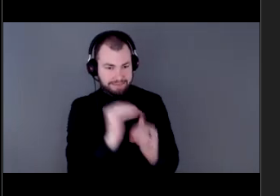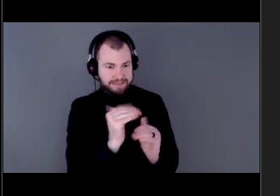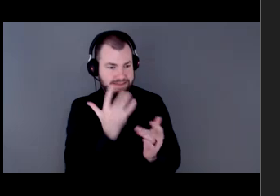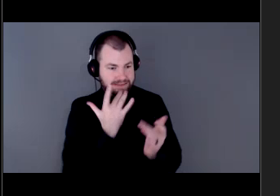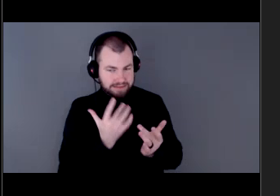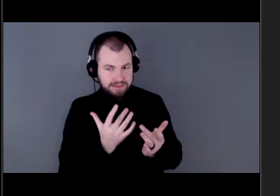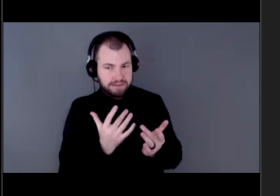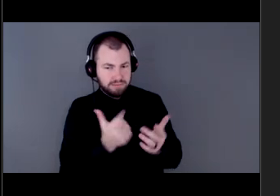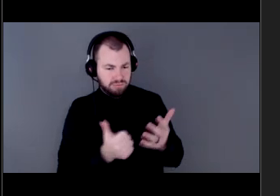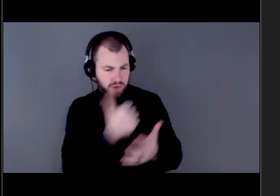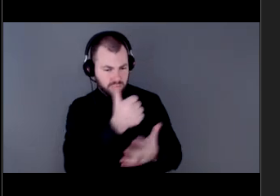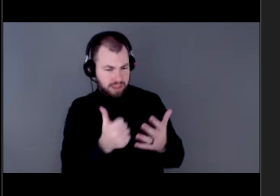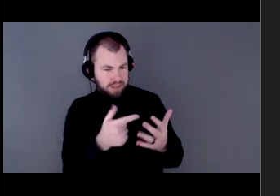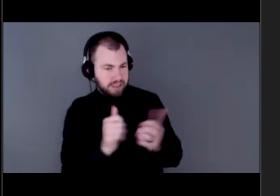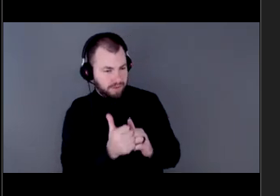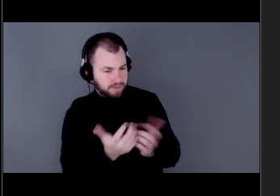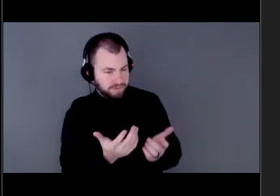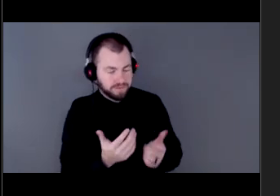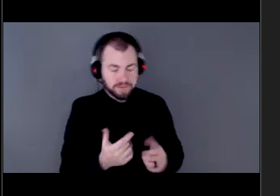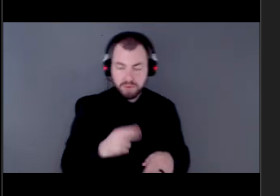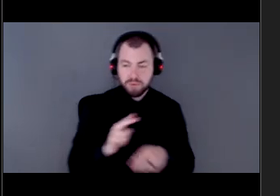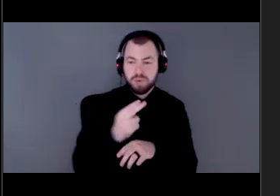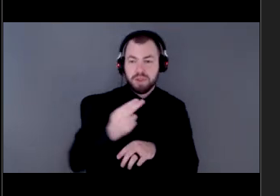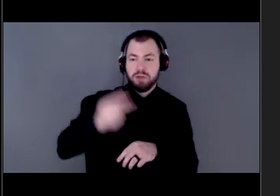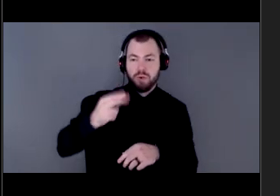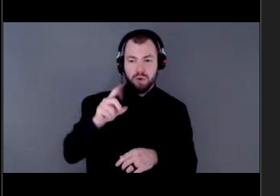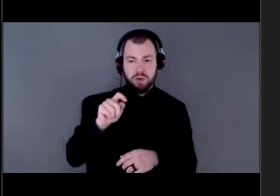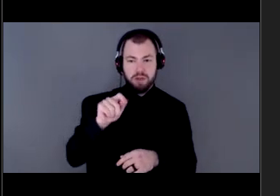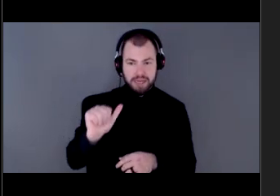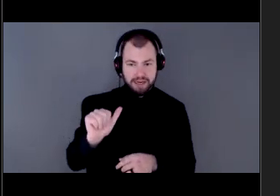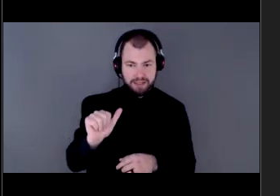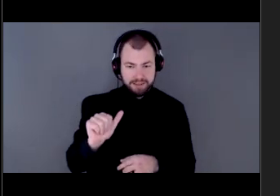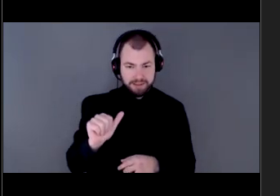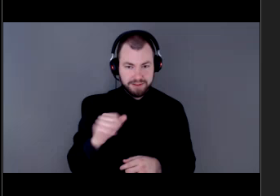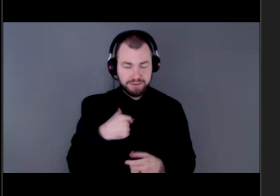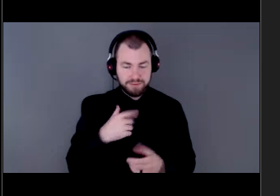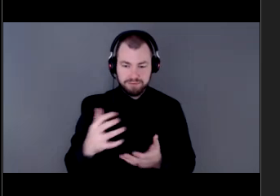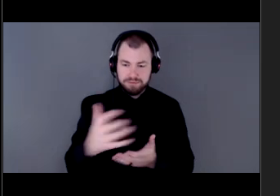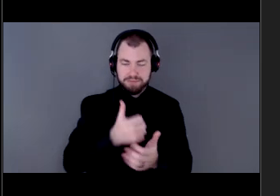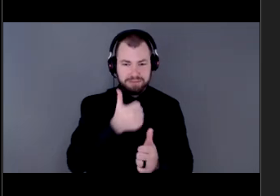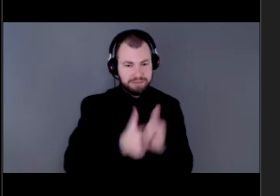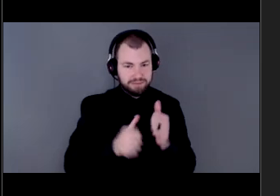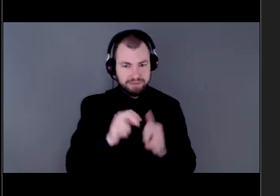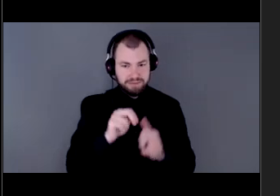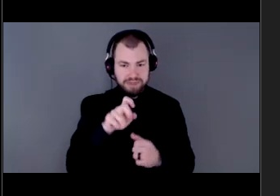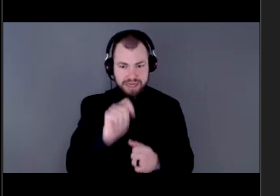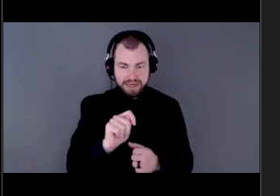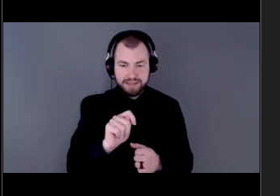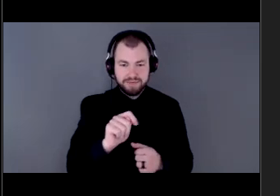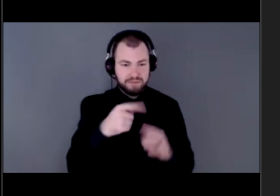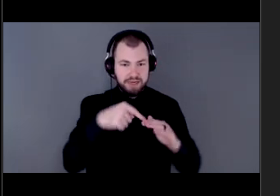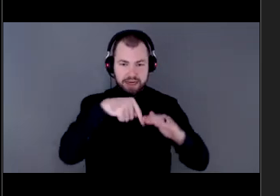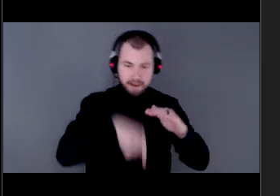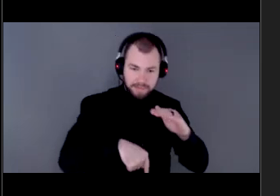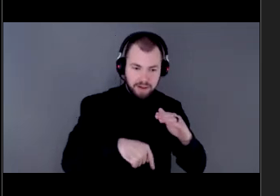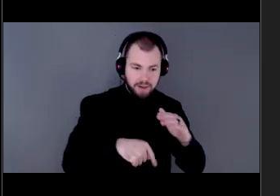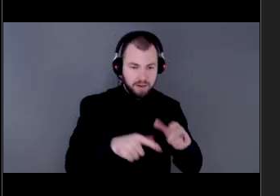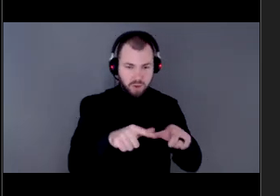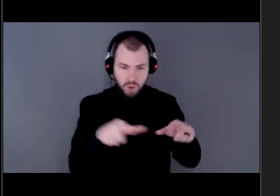use a lot of historical data. We collect data on every net we find on the reef in terms of depth, location, net type, and all